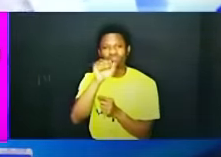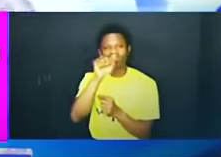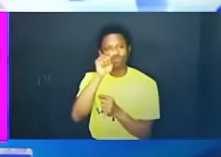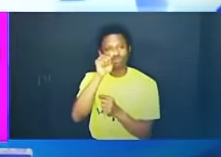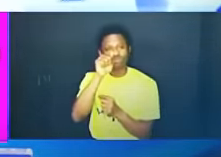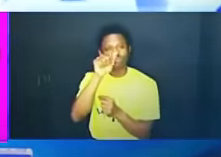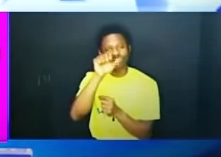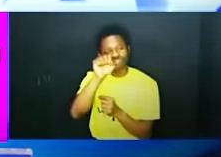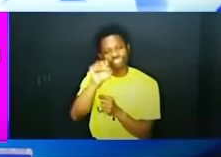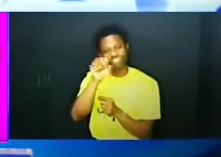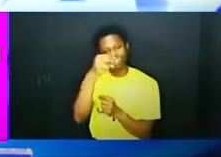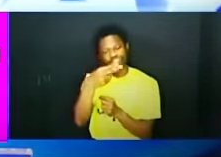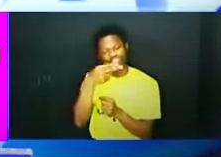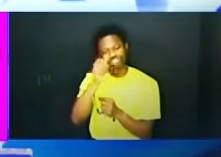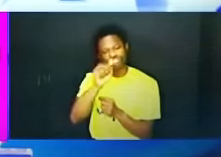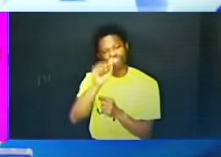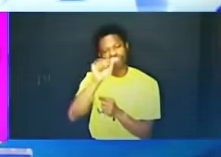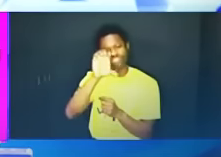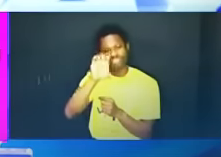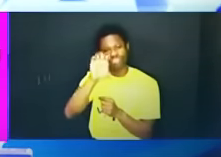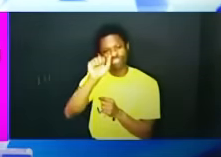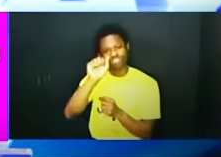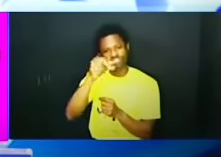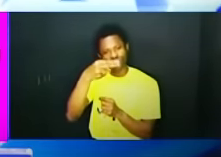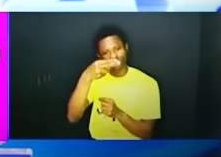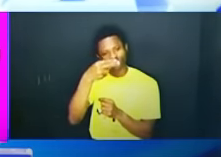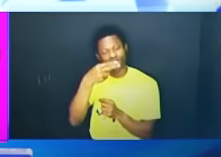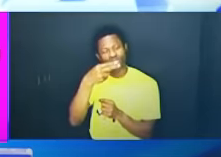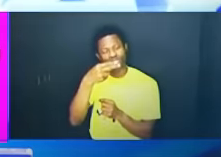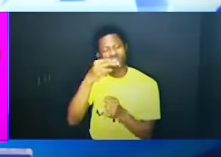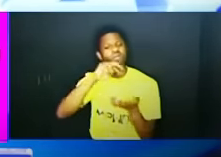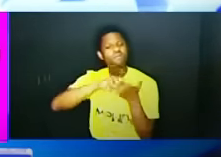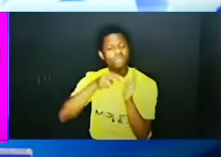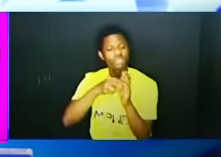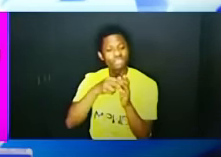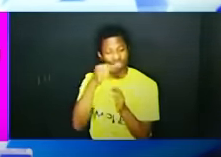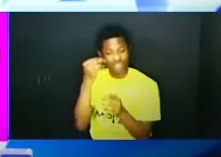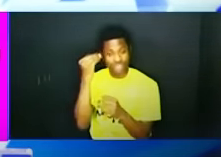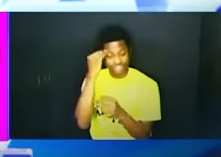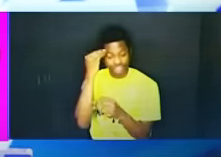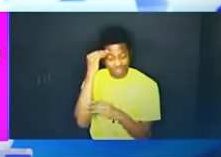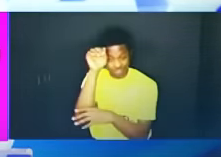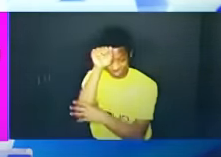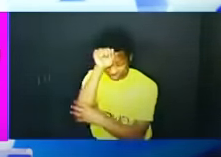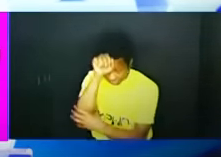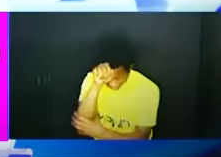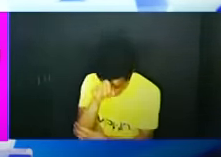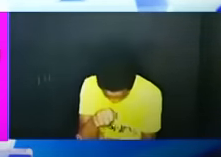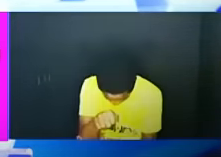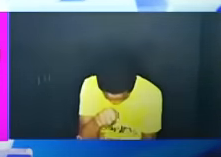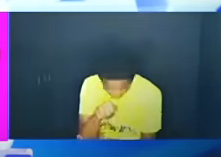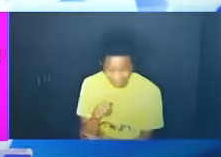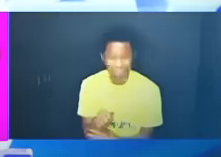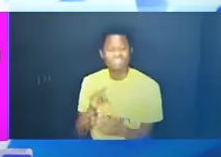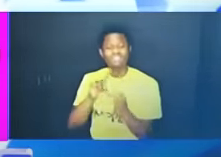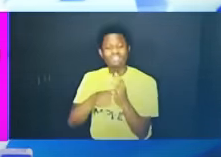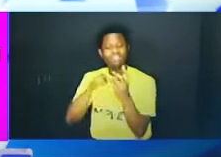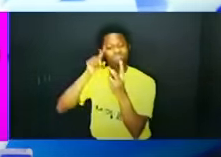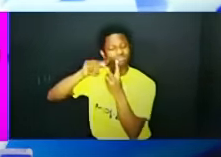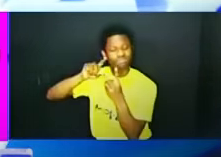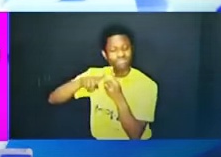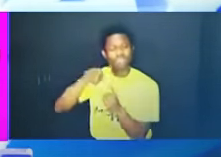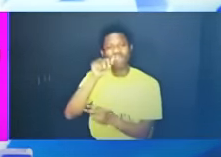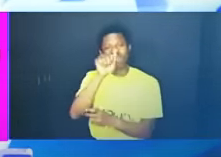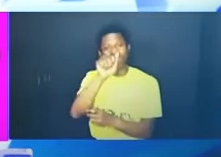is avoda. But when you look at the NIV, it's saying that you shall not bow down to them or